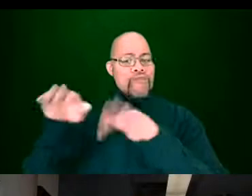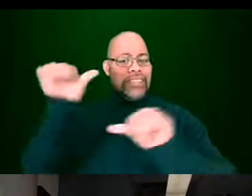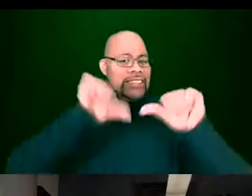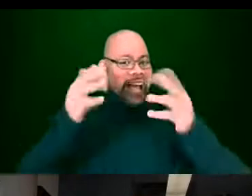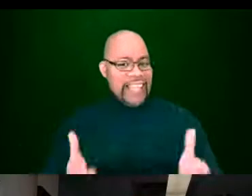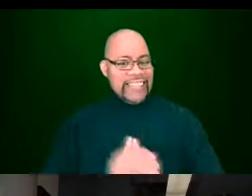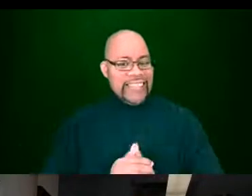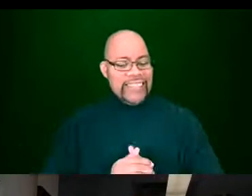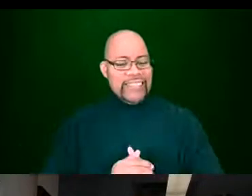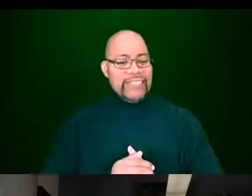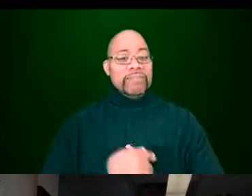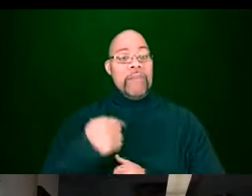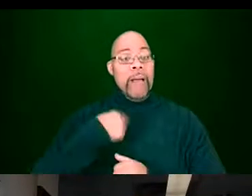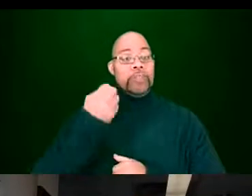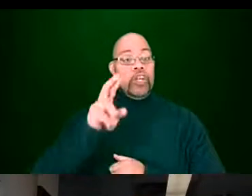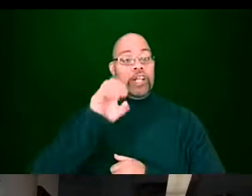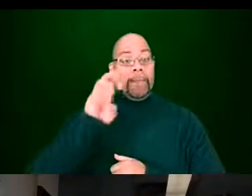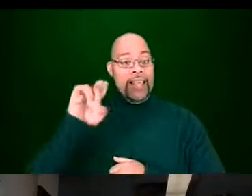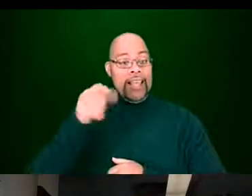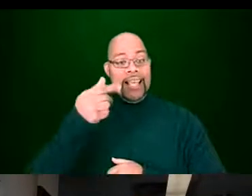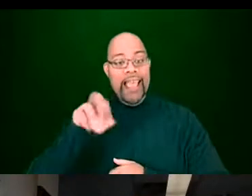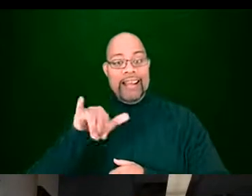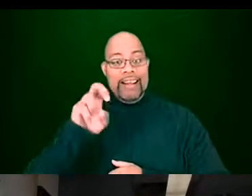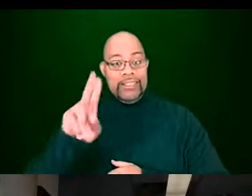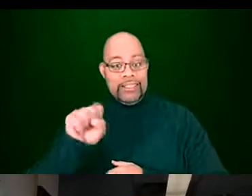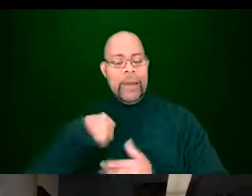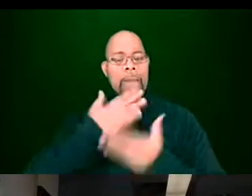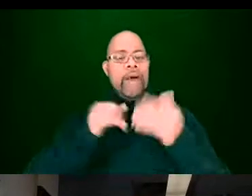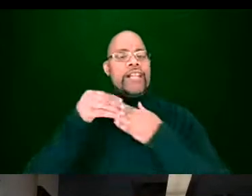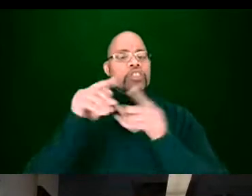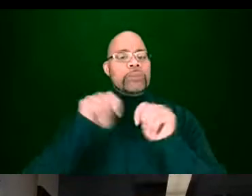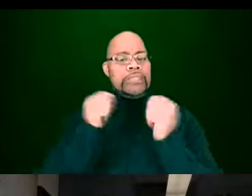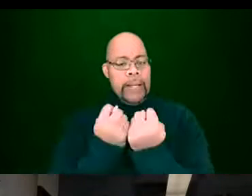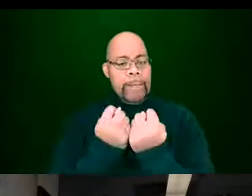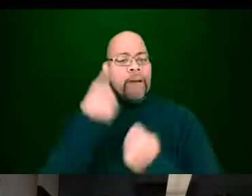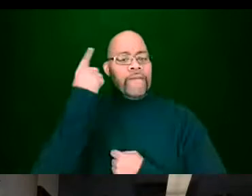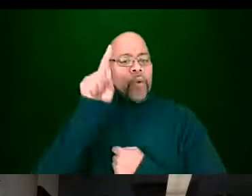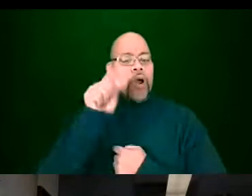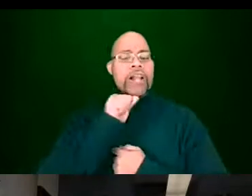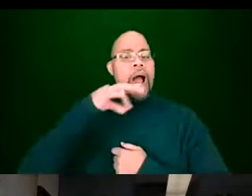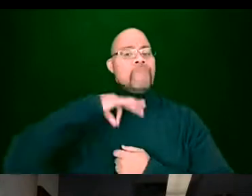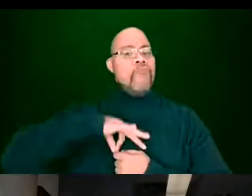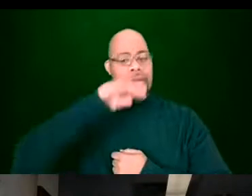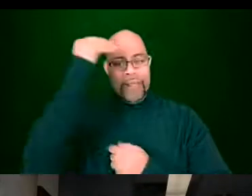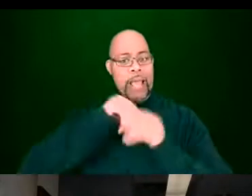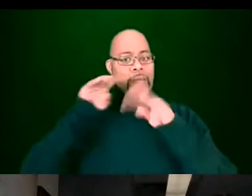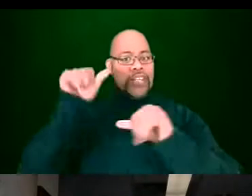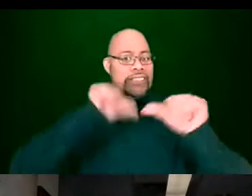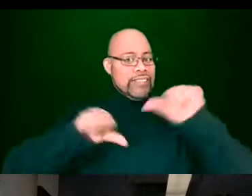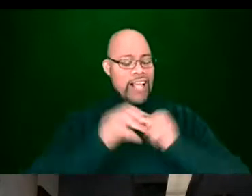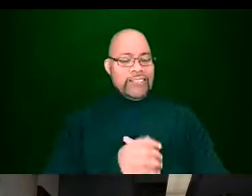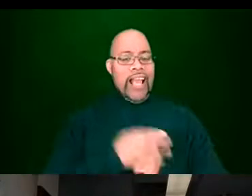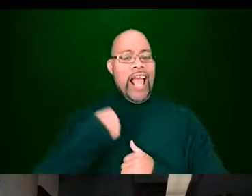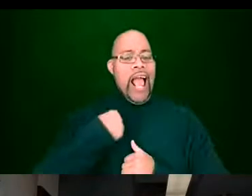scientists. I am Dr. Camille Gaines. I am a part of the leadership team for the nonprofit Black and Marine Science, and